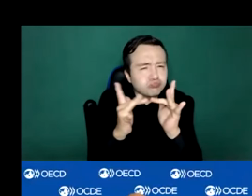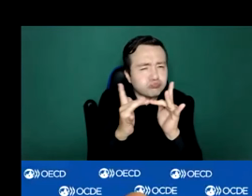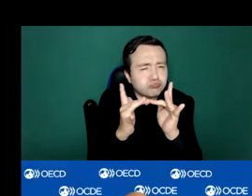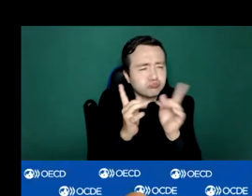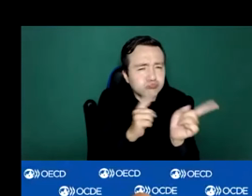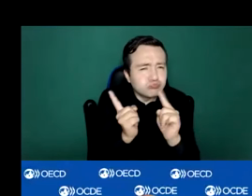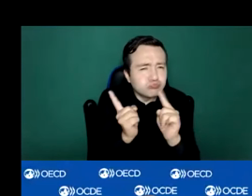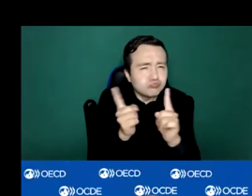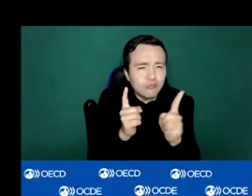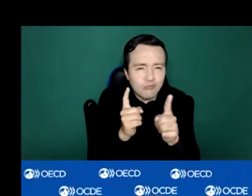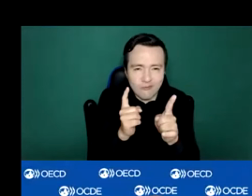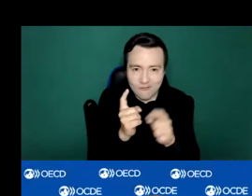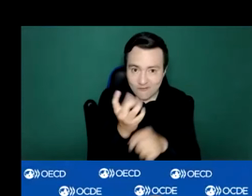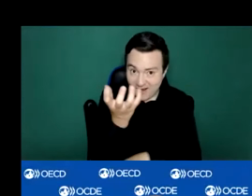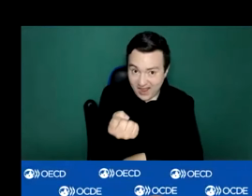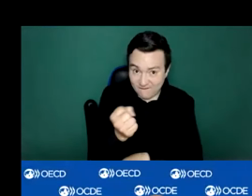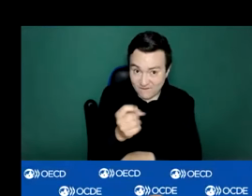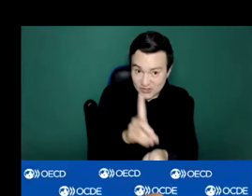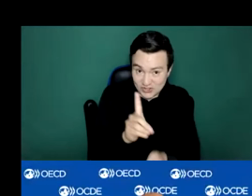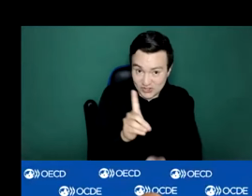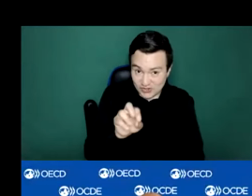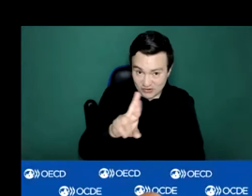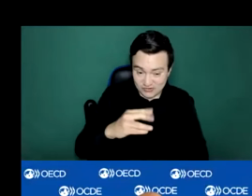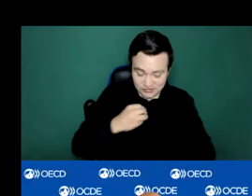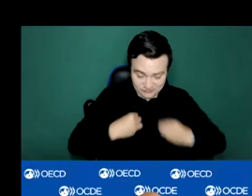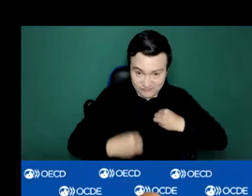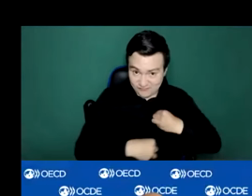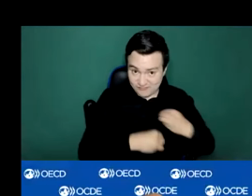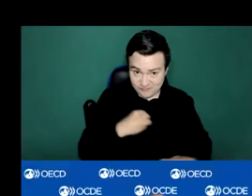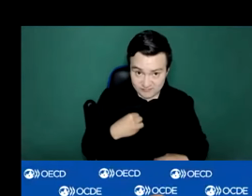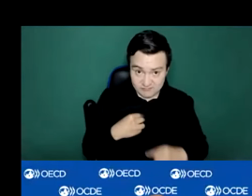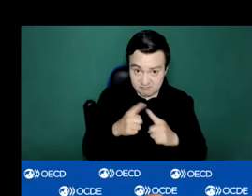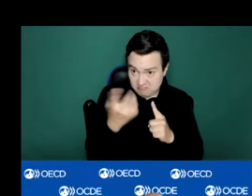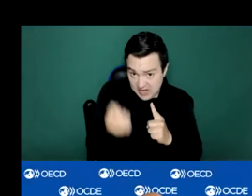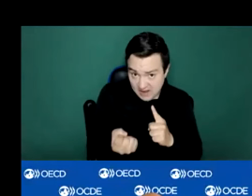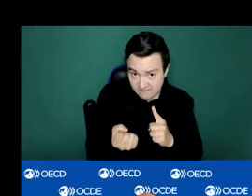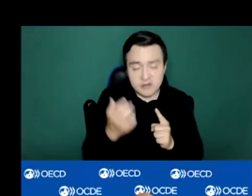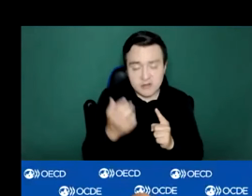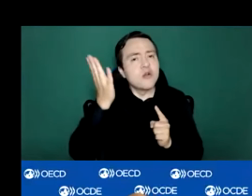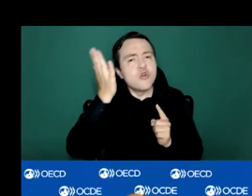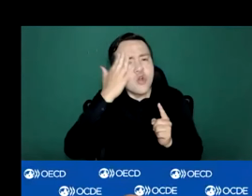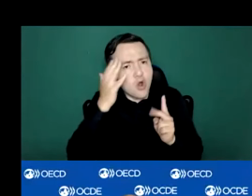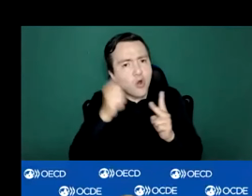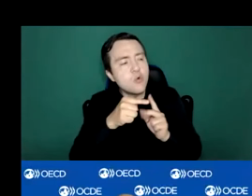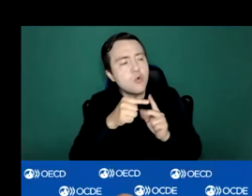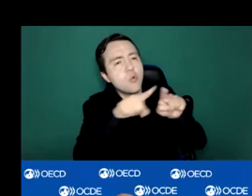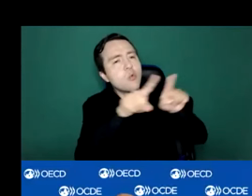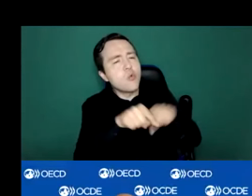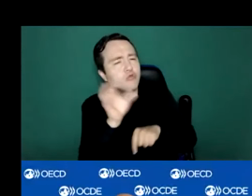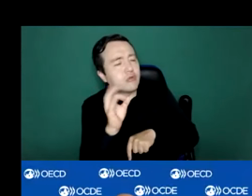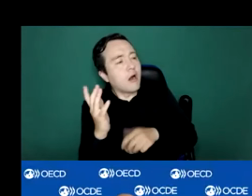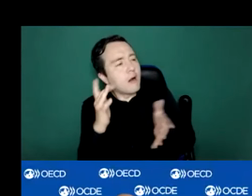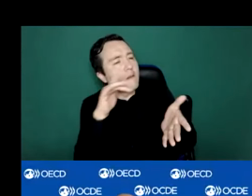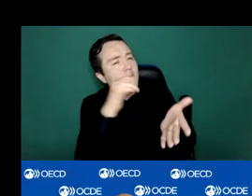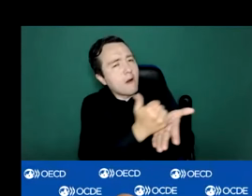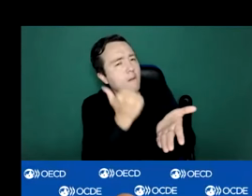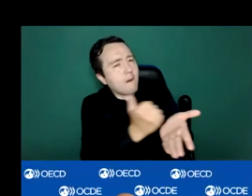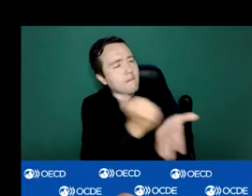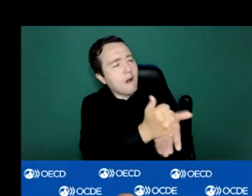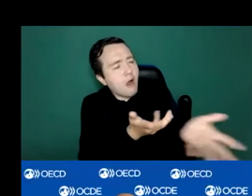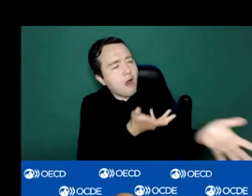that's easy to contact during regular office hours, and that helps to coordinate care.